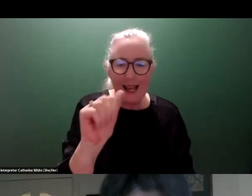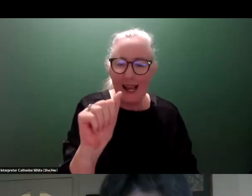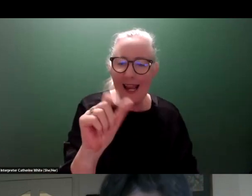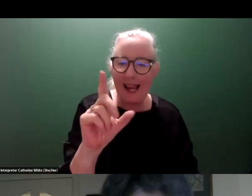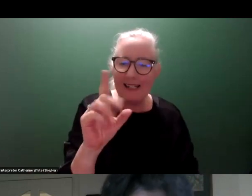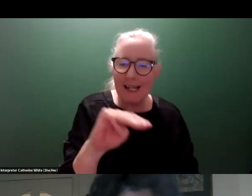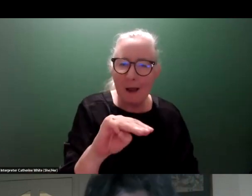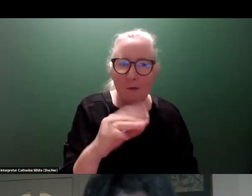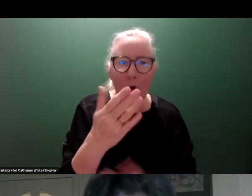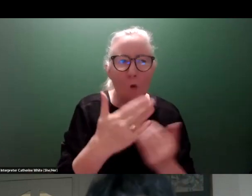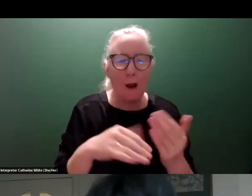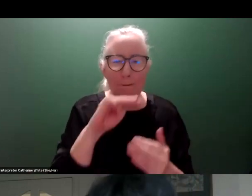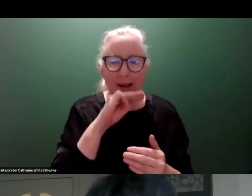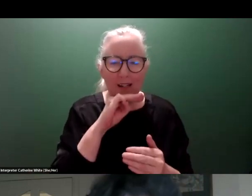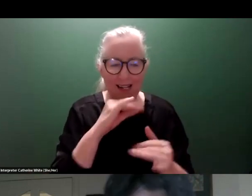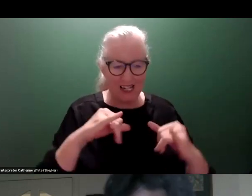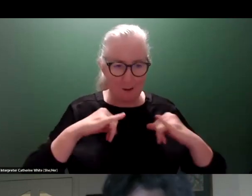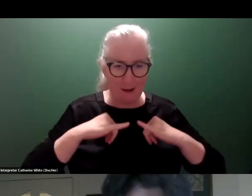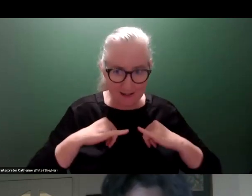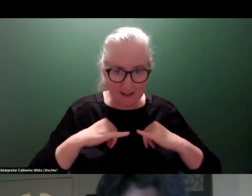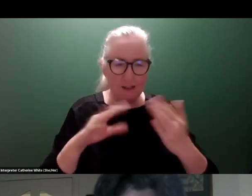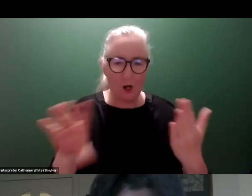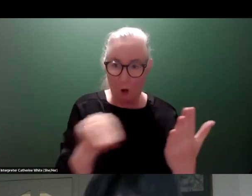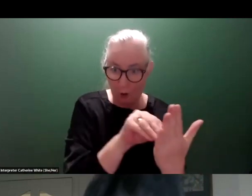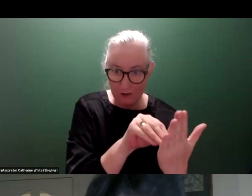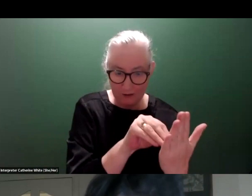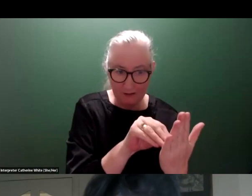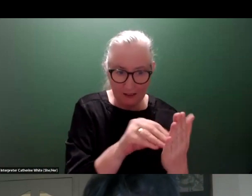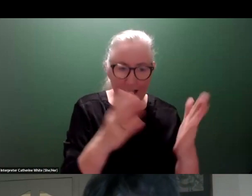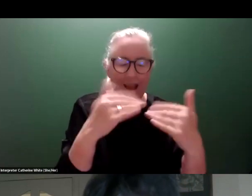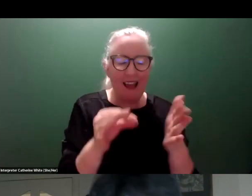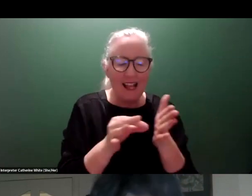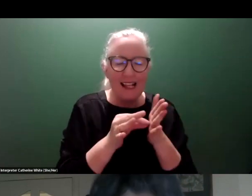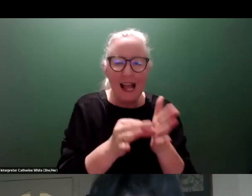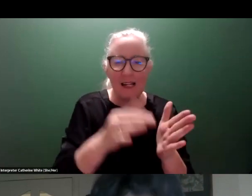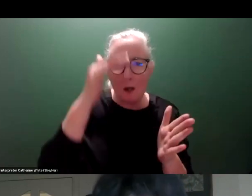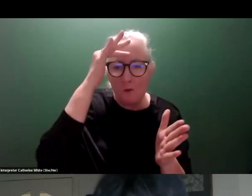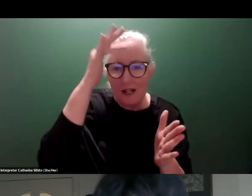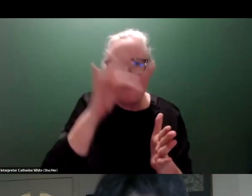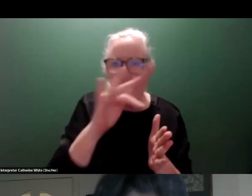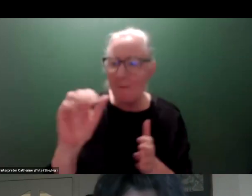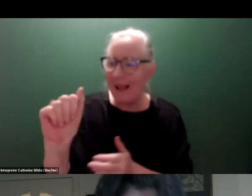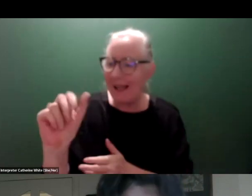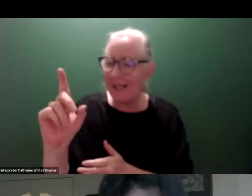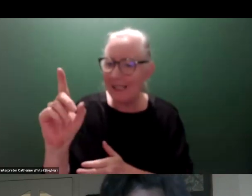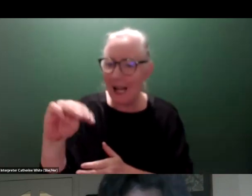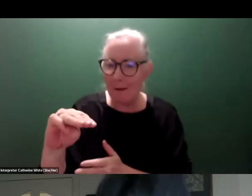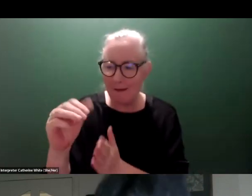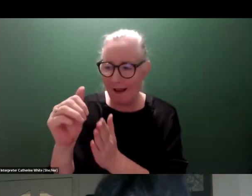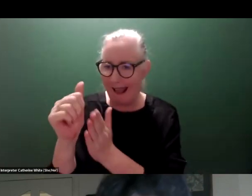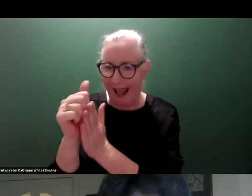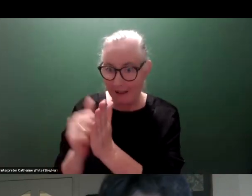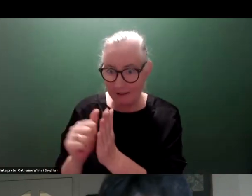of capacity. We see the inclusion of the guiding principles from the ADM Act. We